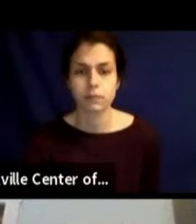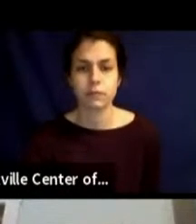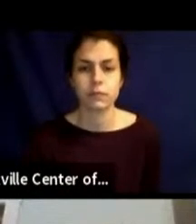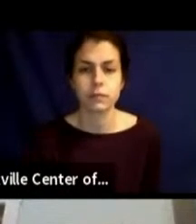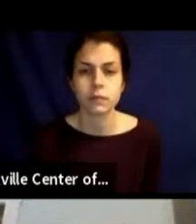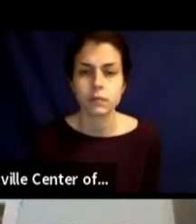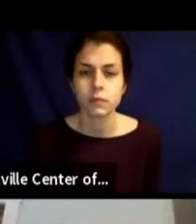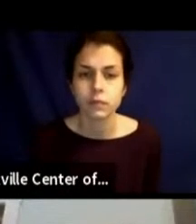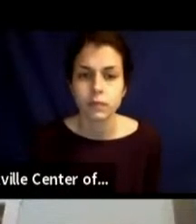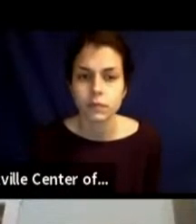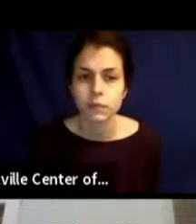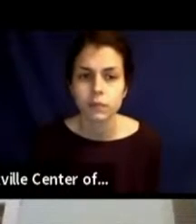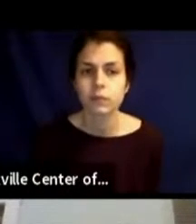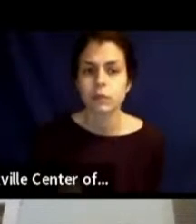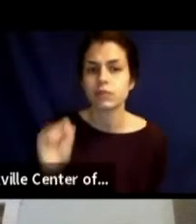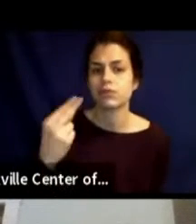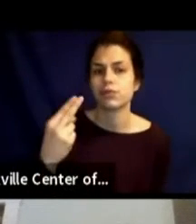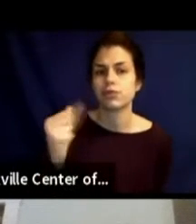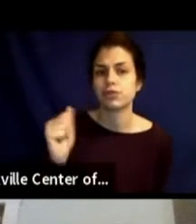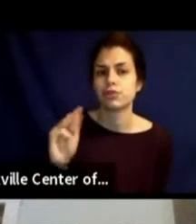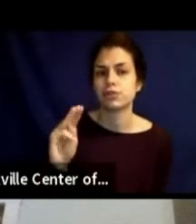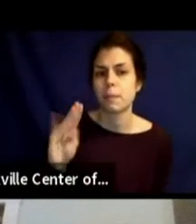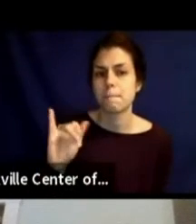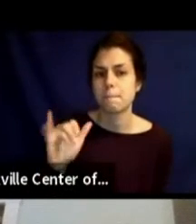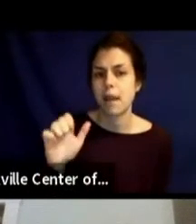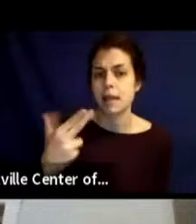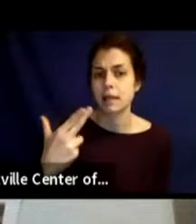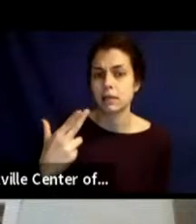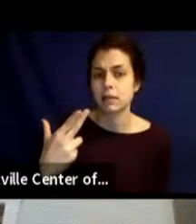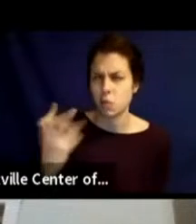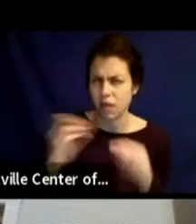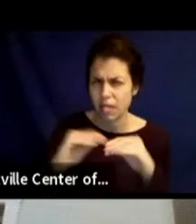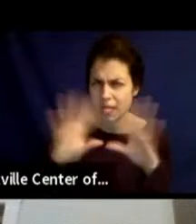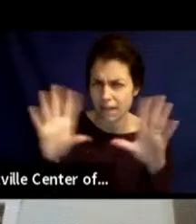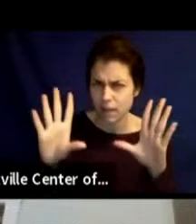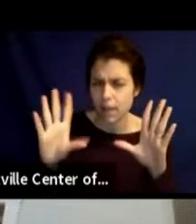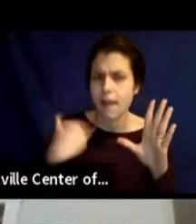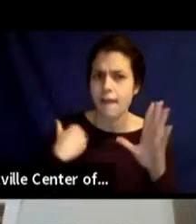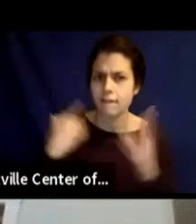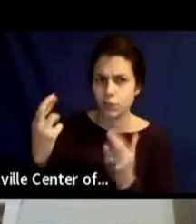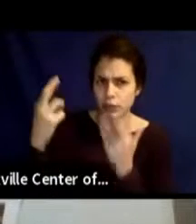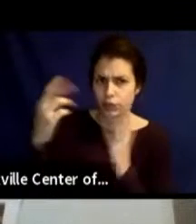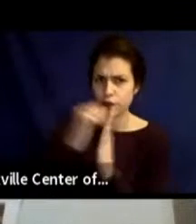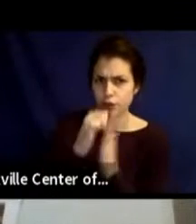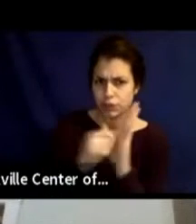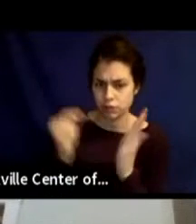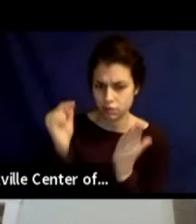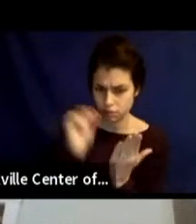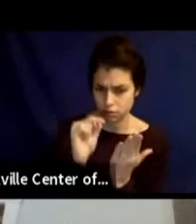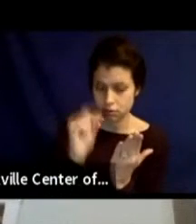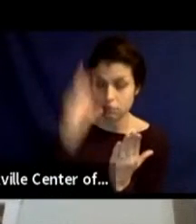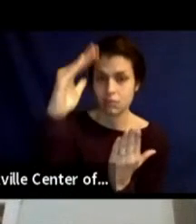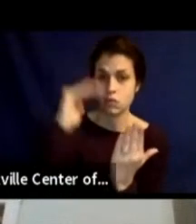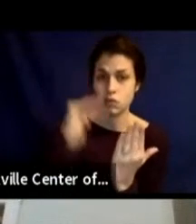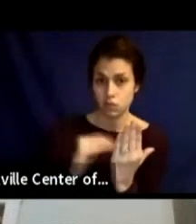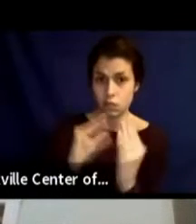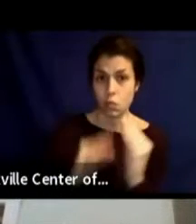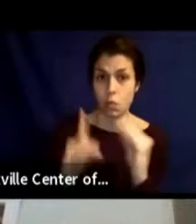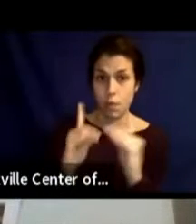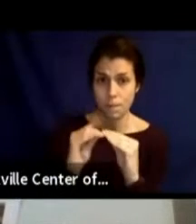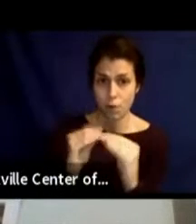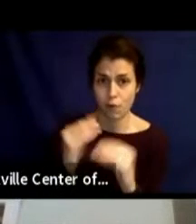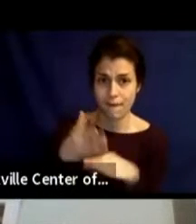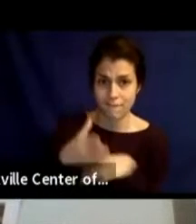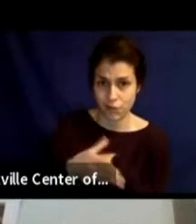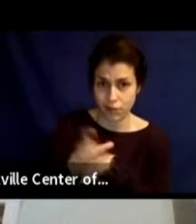Just a clarification point. So we've got this agenda item, and then there's the one that follows. And so, Dr. O'Brien, and I know we have to